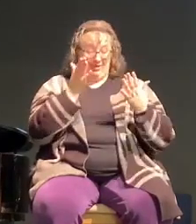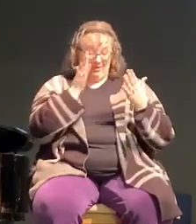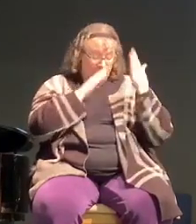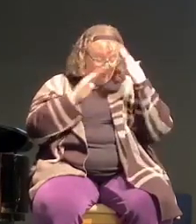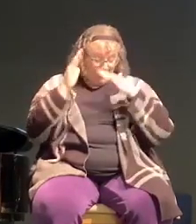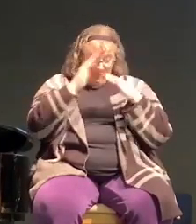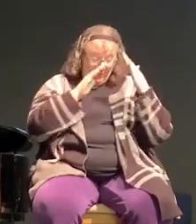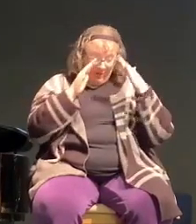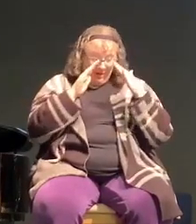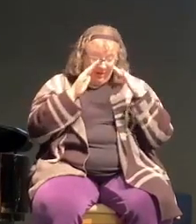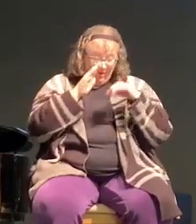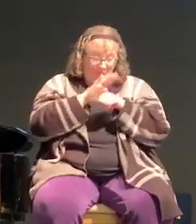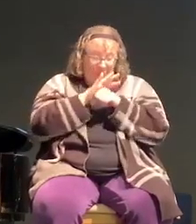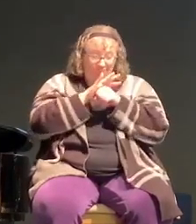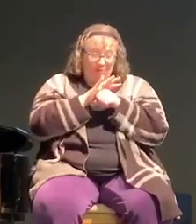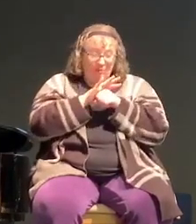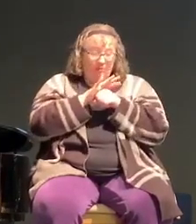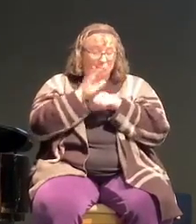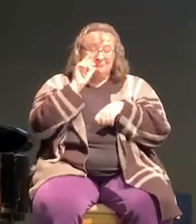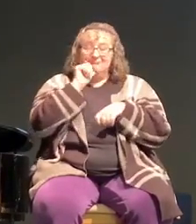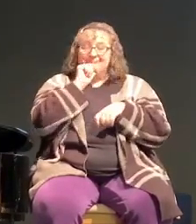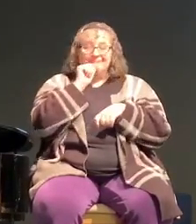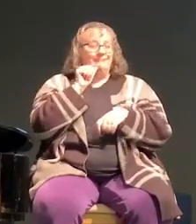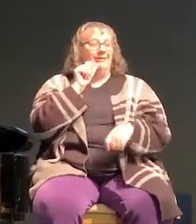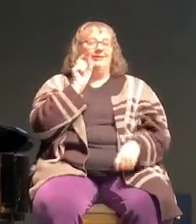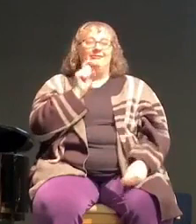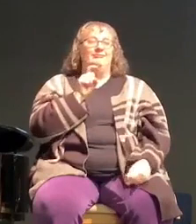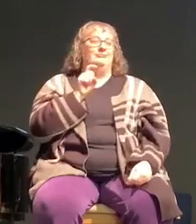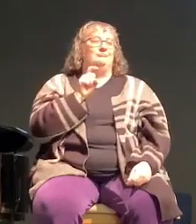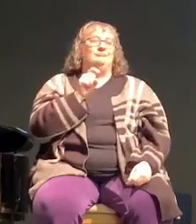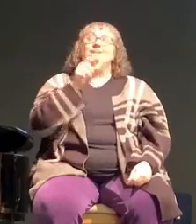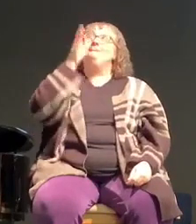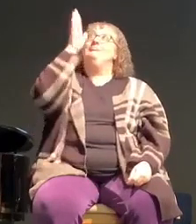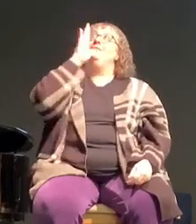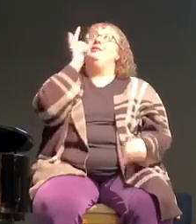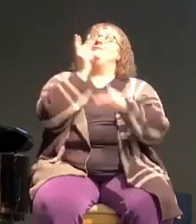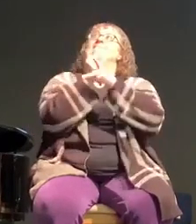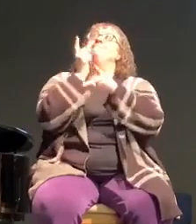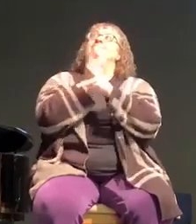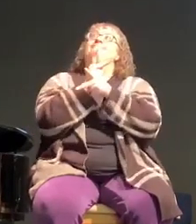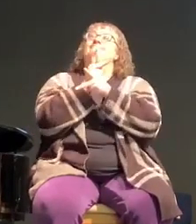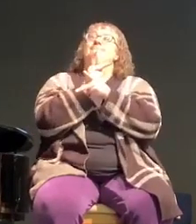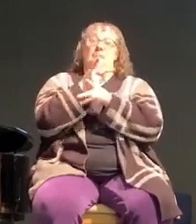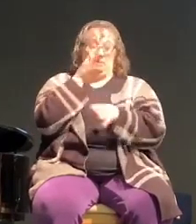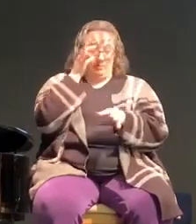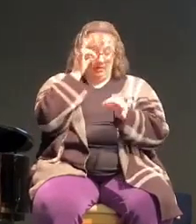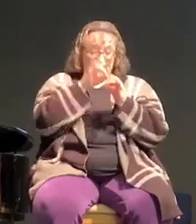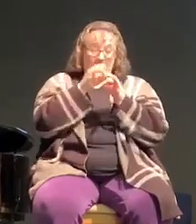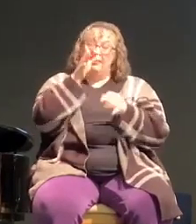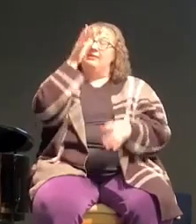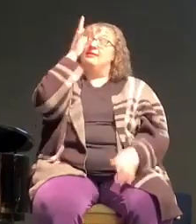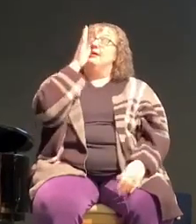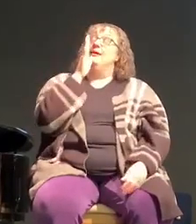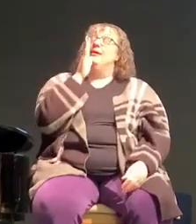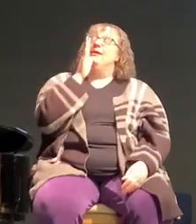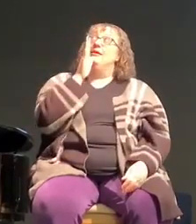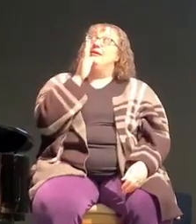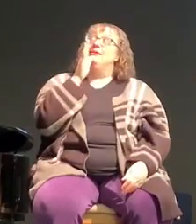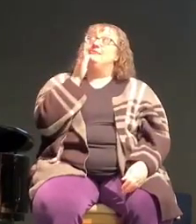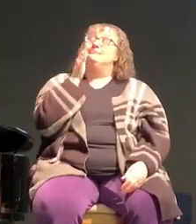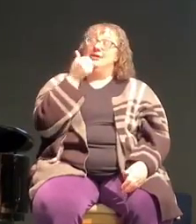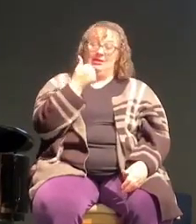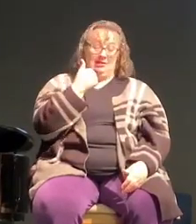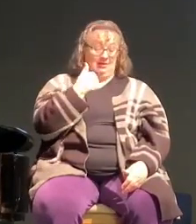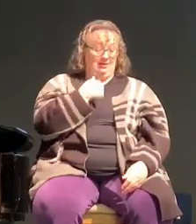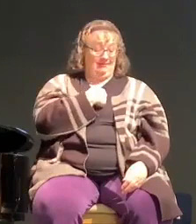about and say, you know what? I don't have to worry about it. God's got it. When we put our faith in God, we are saying, I